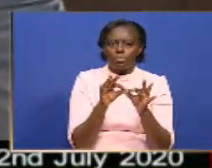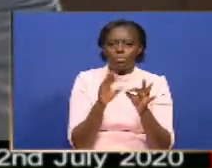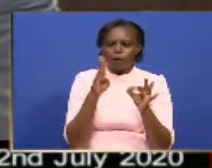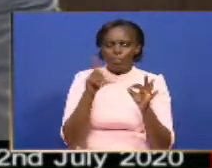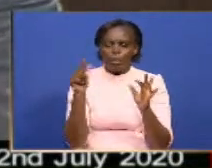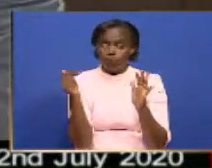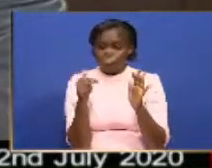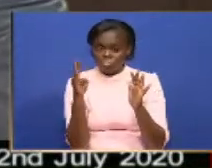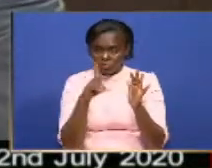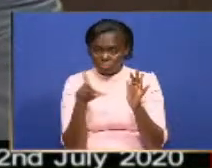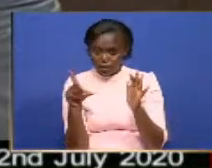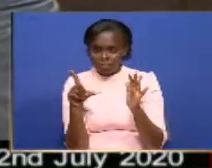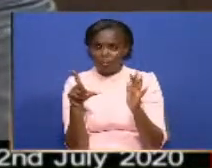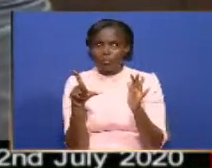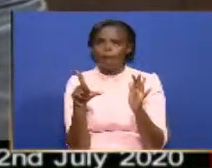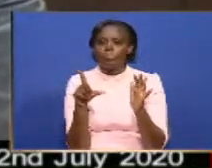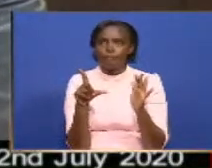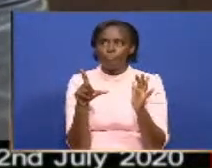bill